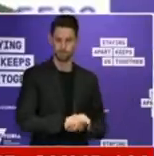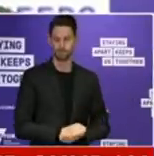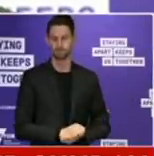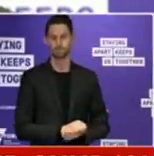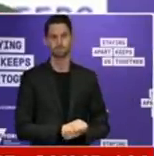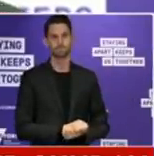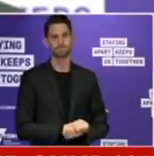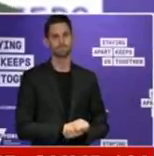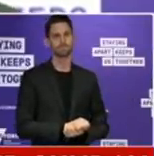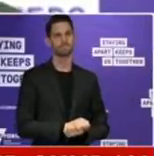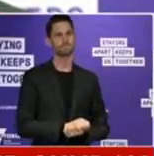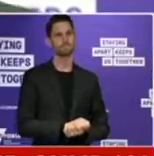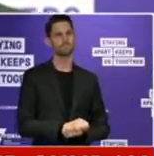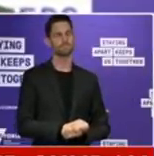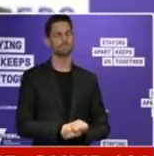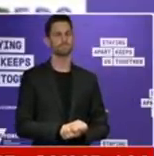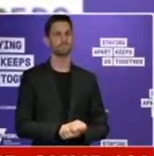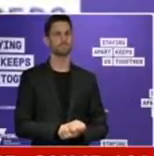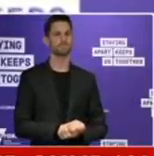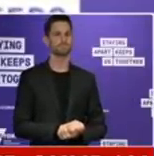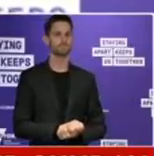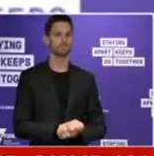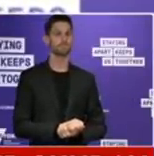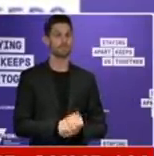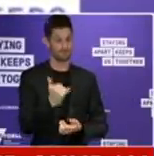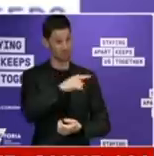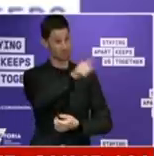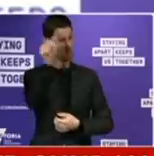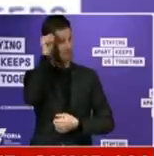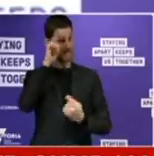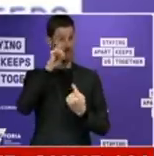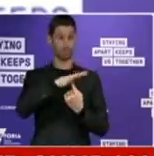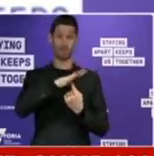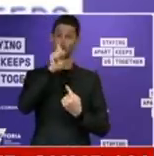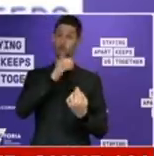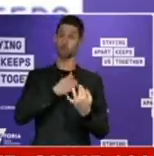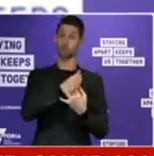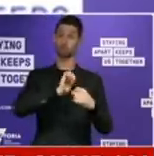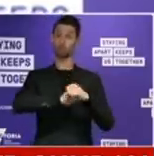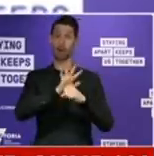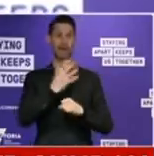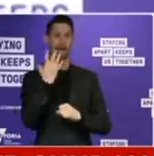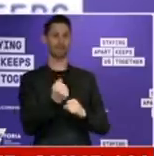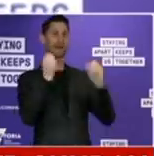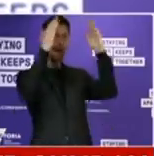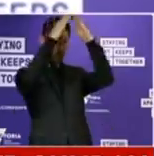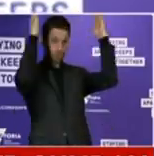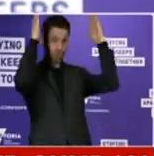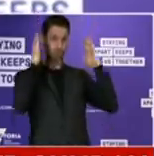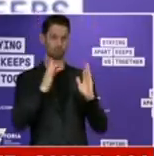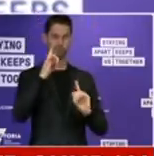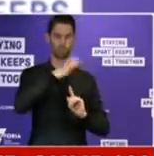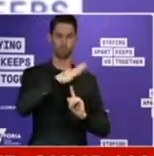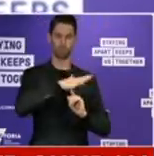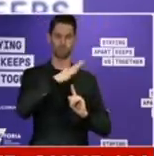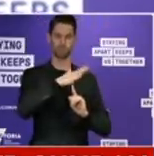suppose everybody would understand the importance of a home in the current environment, the security of a roof over your head, but the